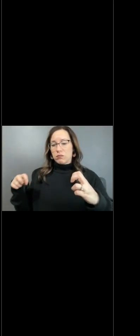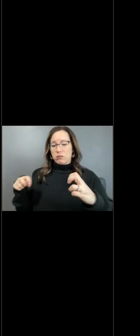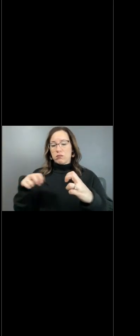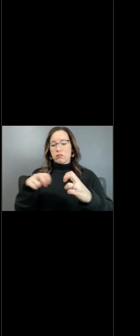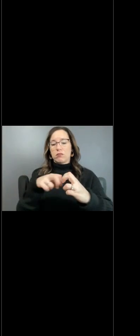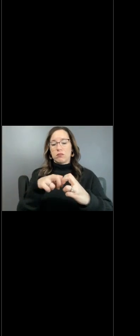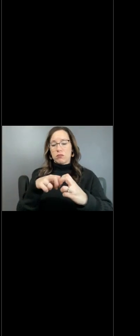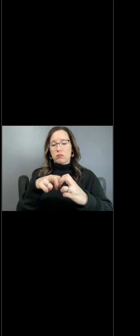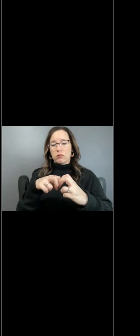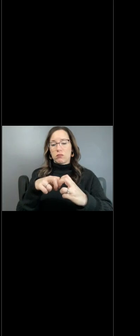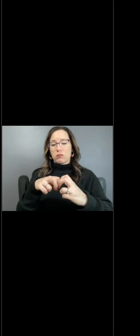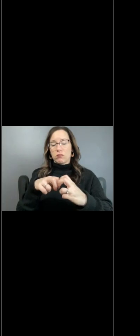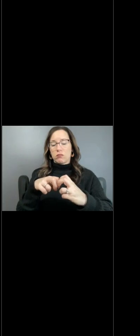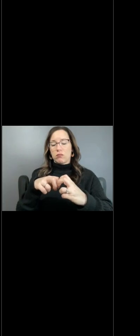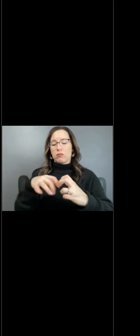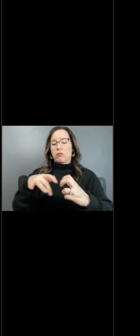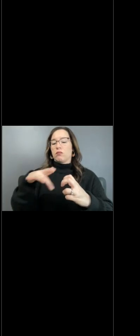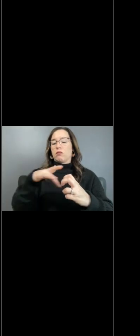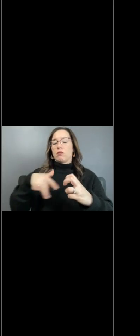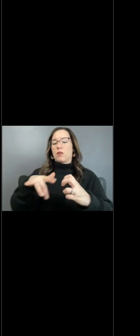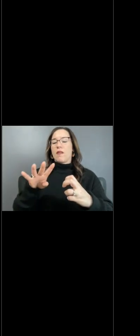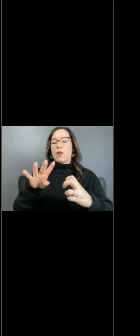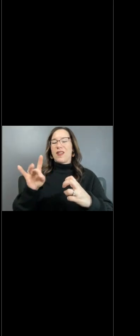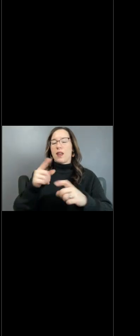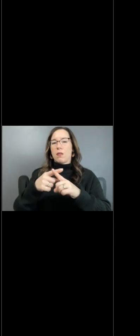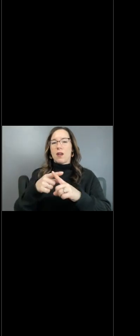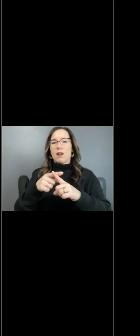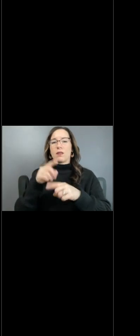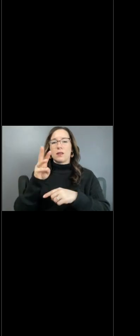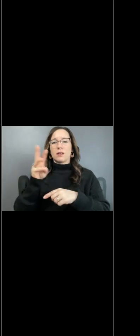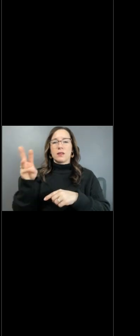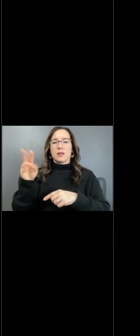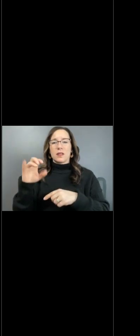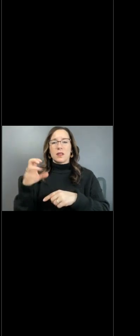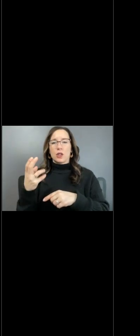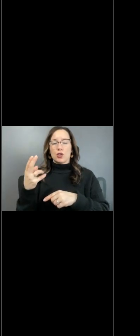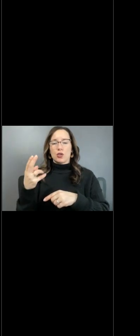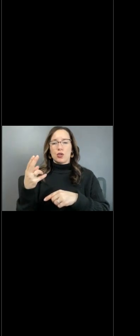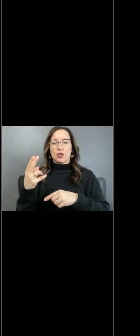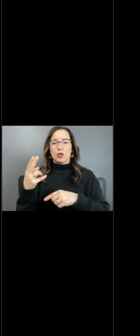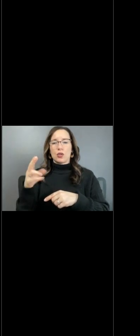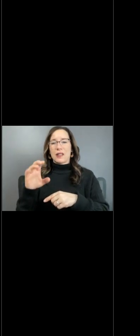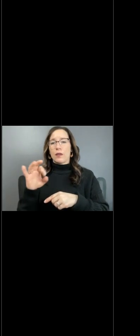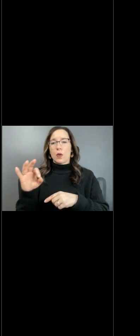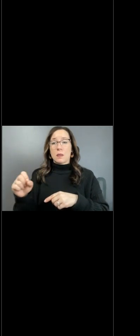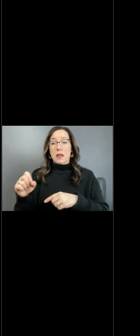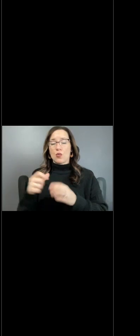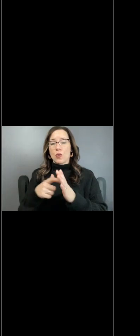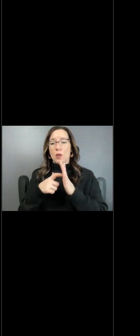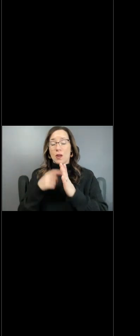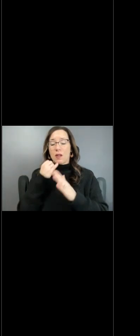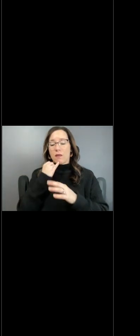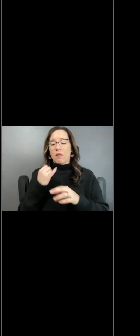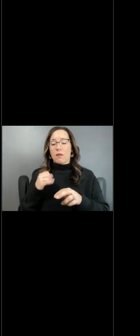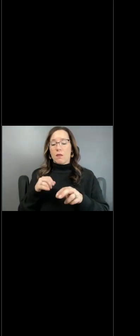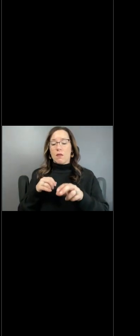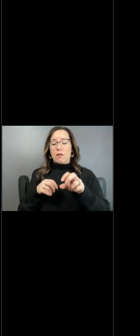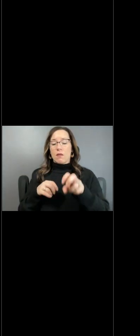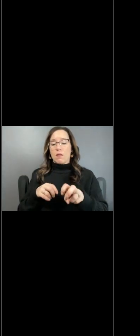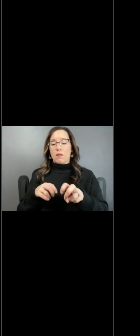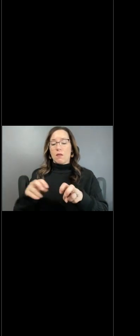a 48-inch by 66-inch clear floor space is required. Now, if the approach is a parallel approach to the